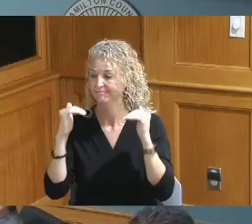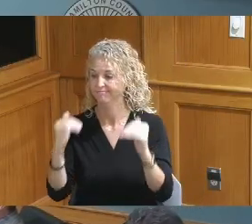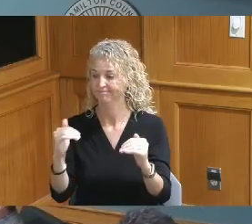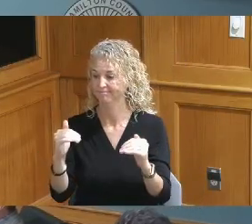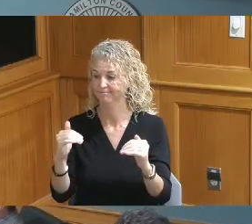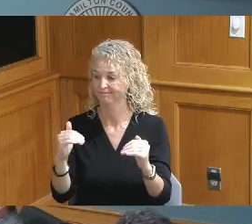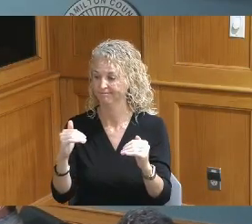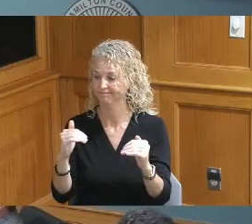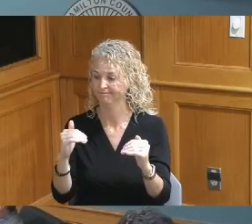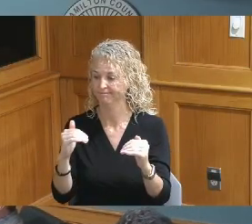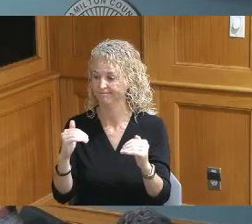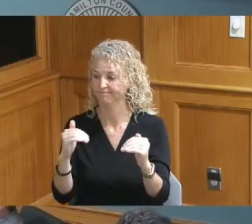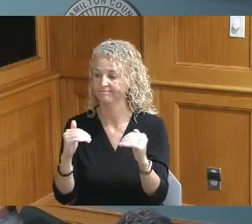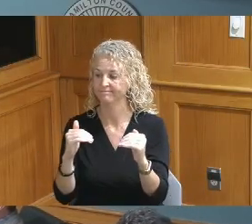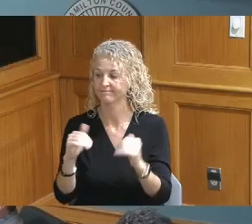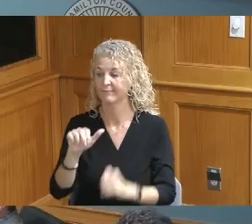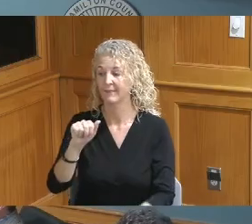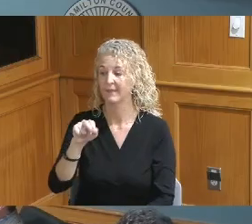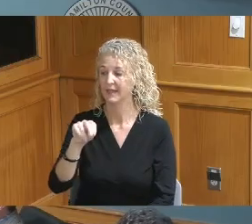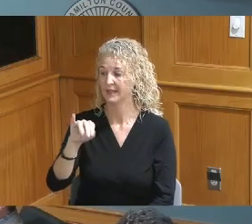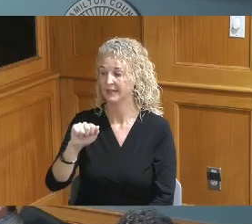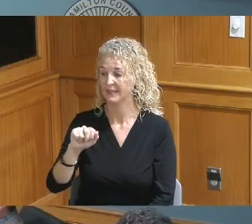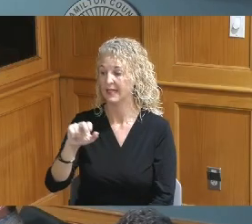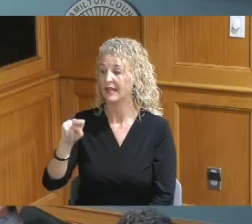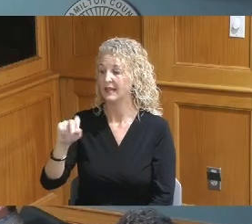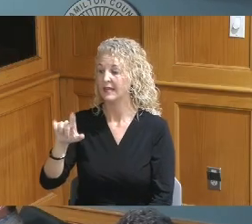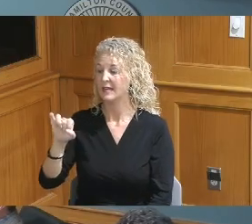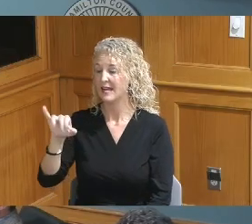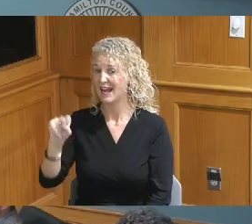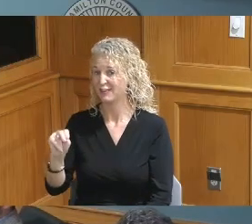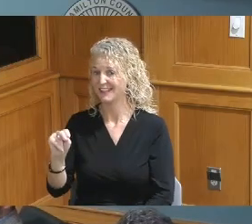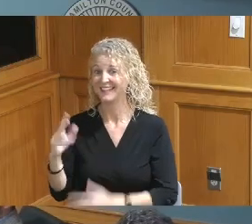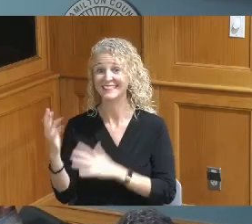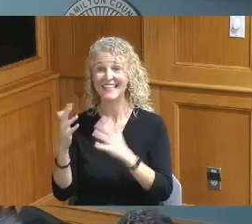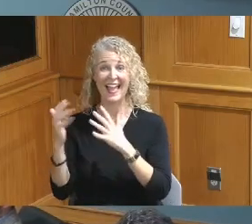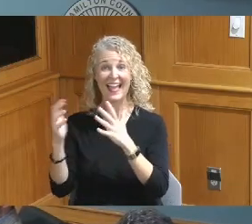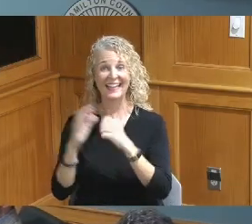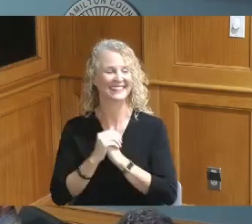awardee is Ania Nelson.